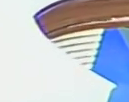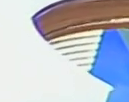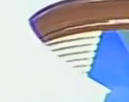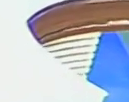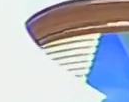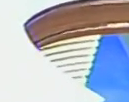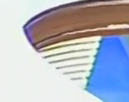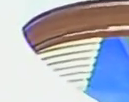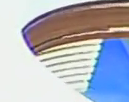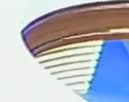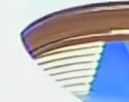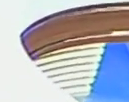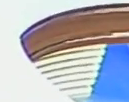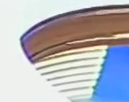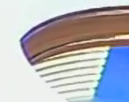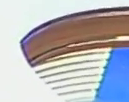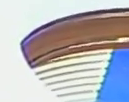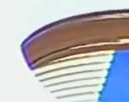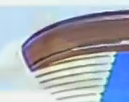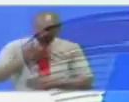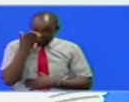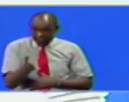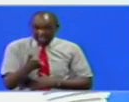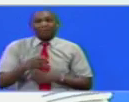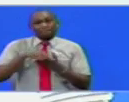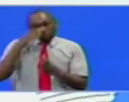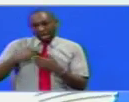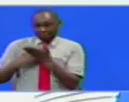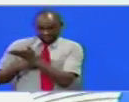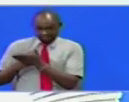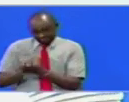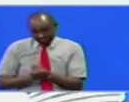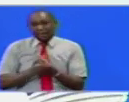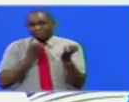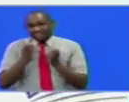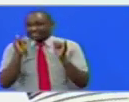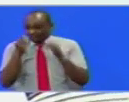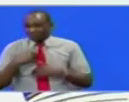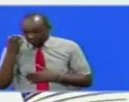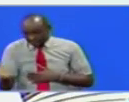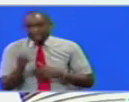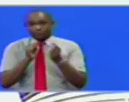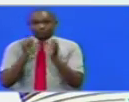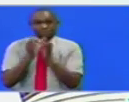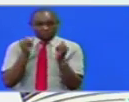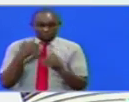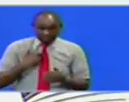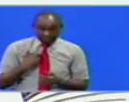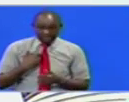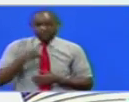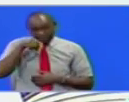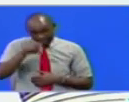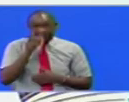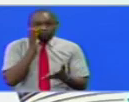to be with us. Those are our top stories tonight. We have that and much more, including business news and sports news. So